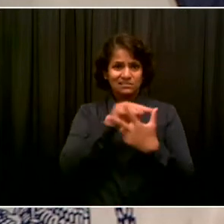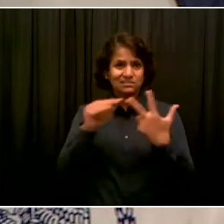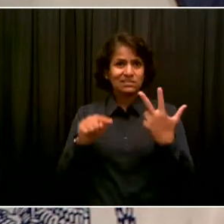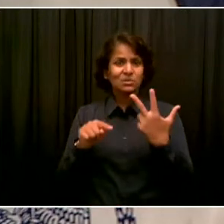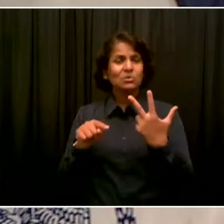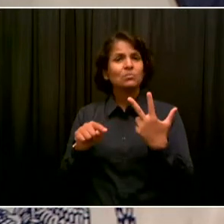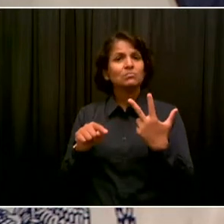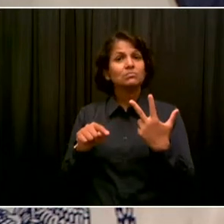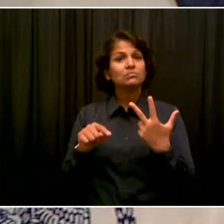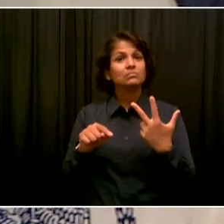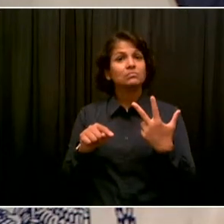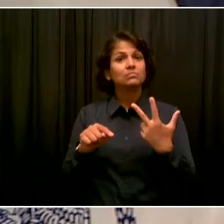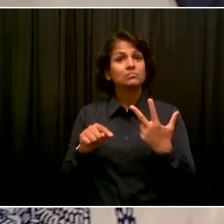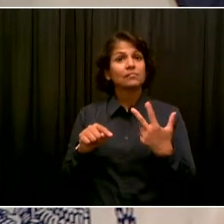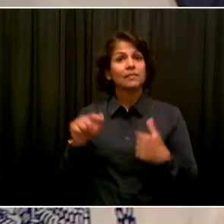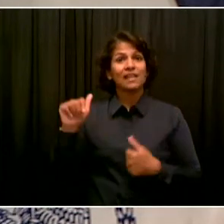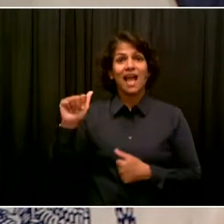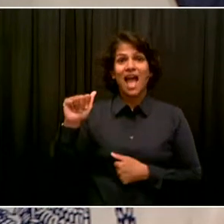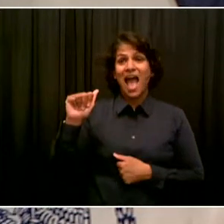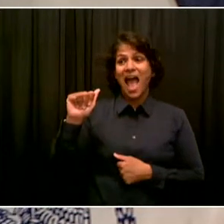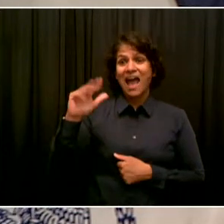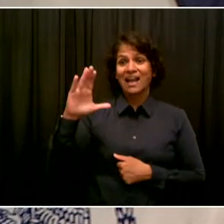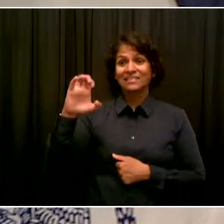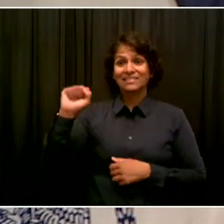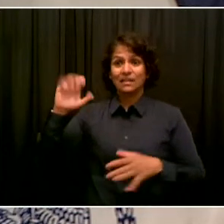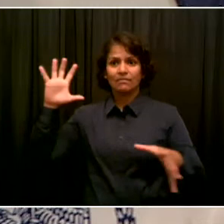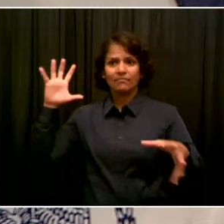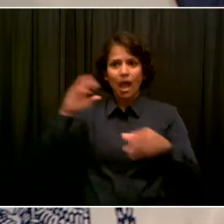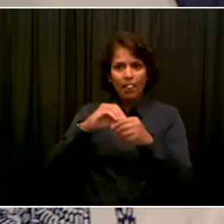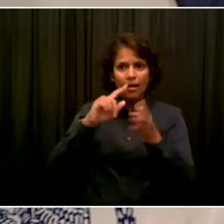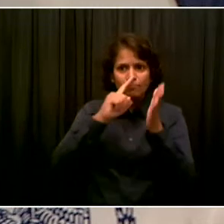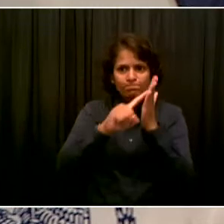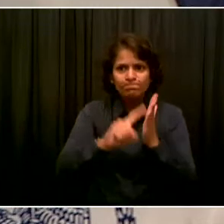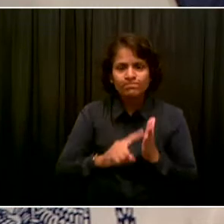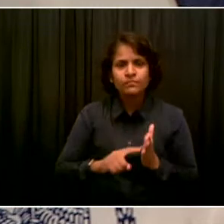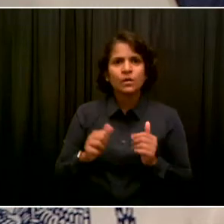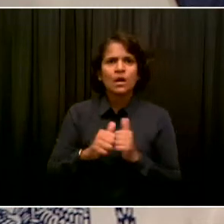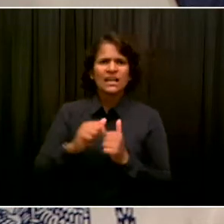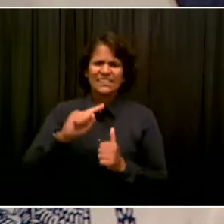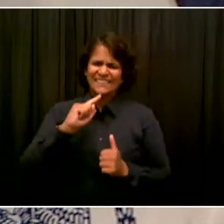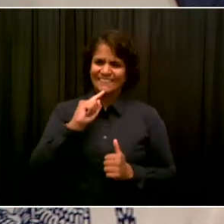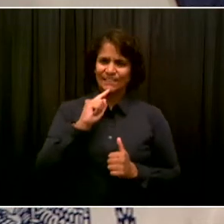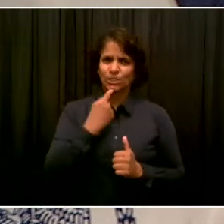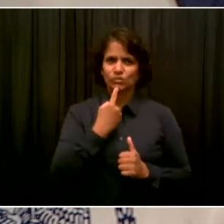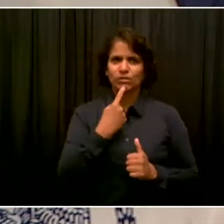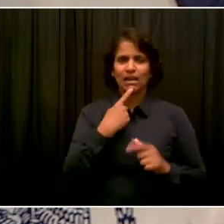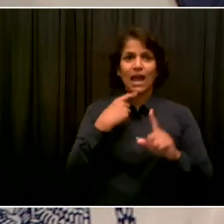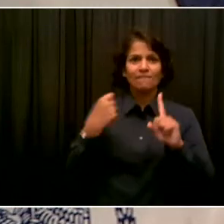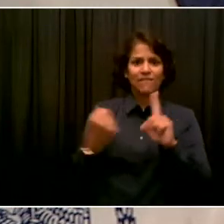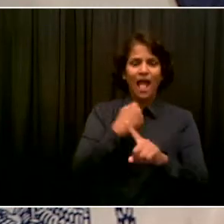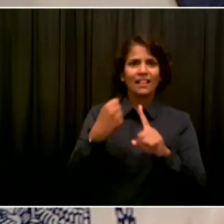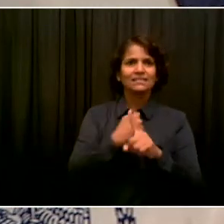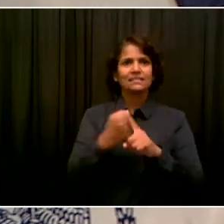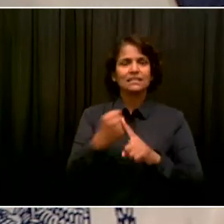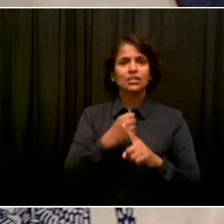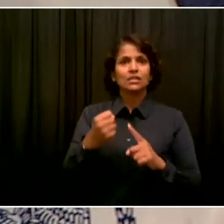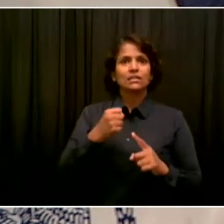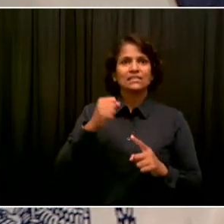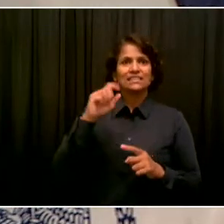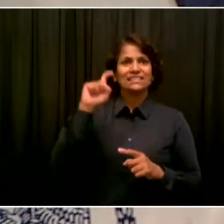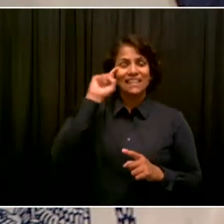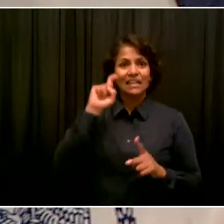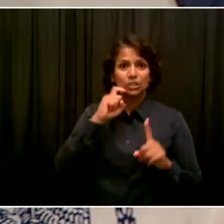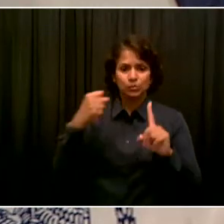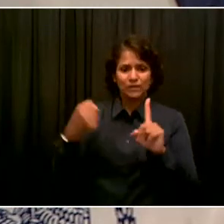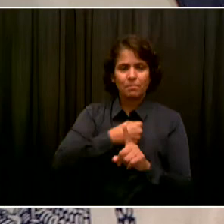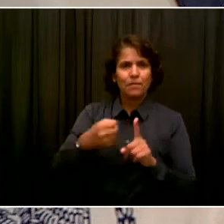ACS and NYPD. In 2 cases, the investigations ended with no finding of abuse, even though neither child was examined by a pediatrician